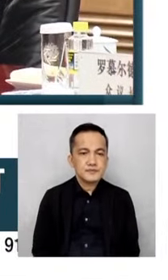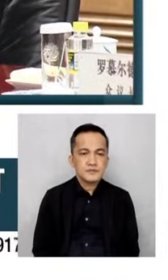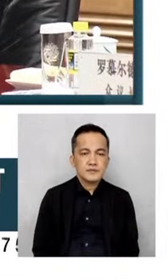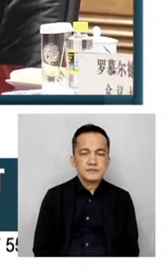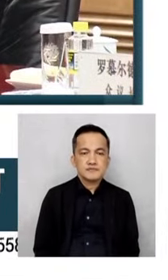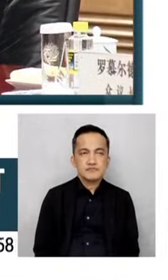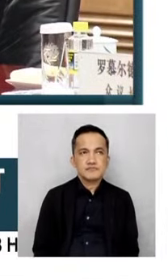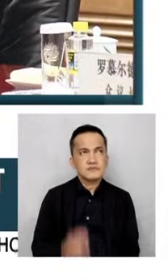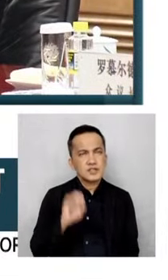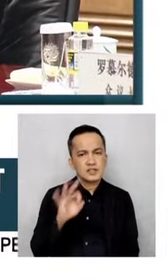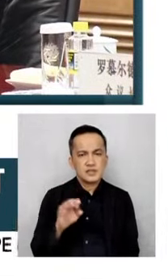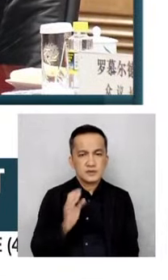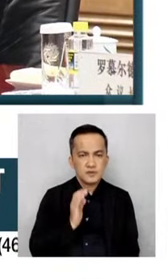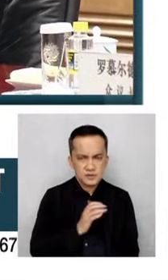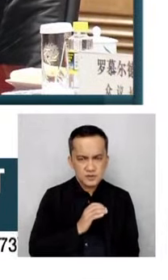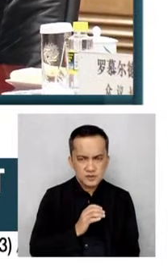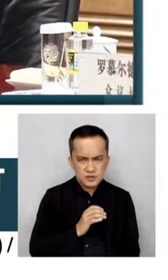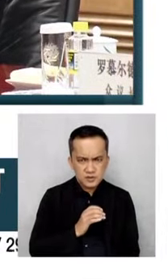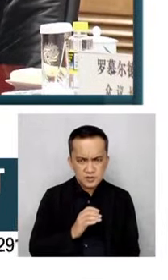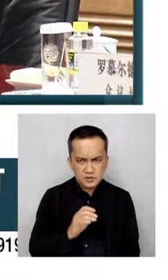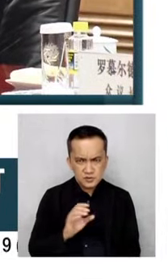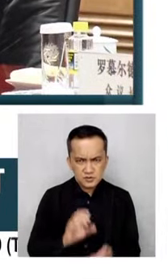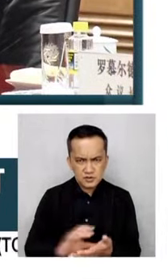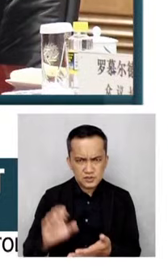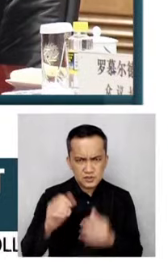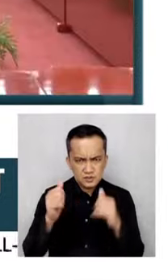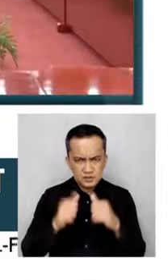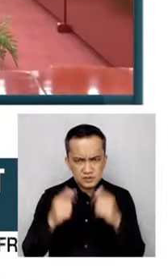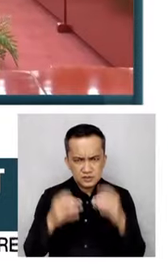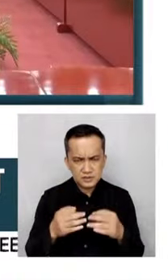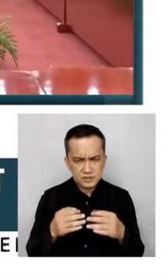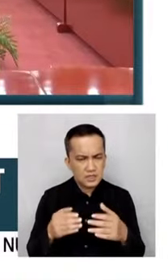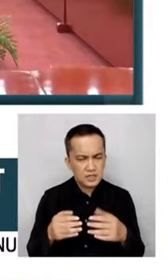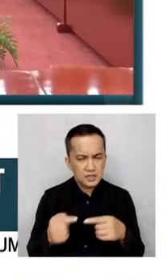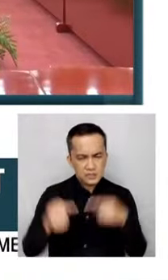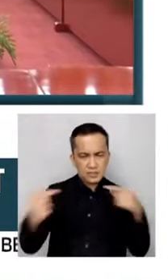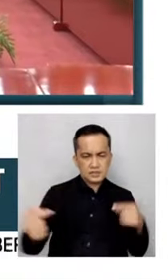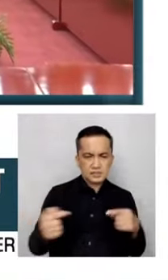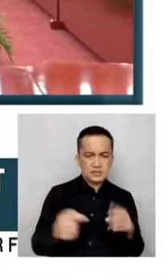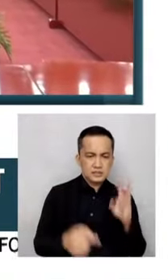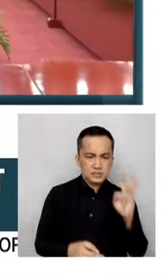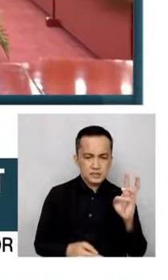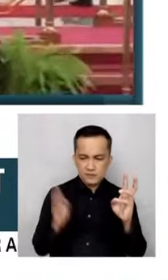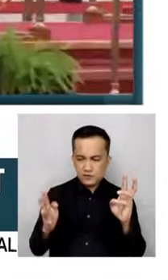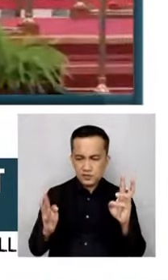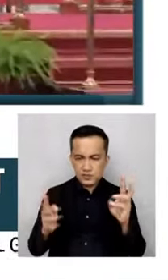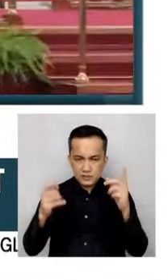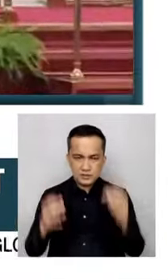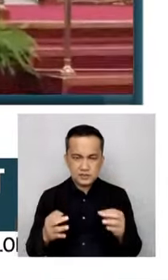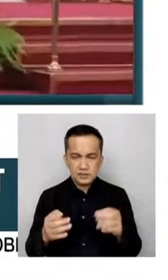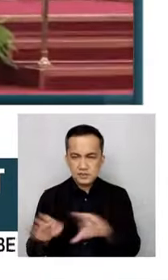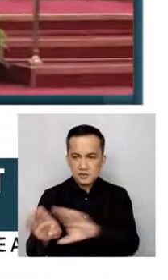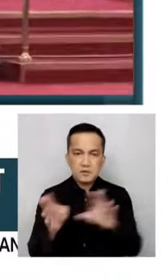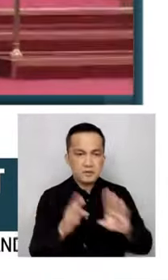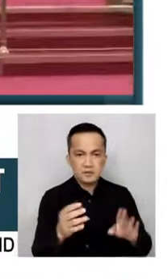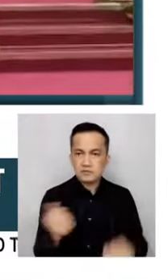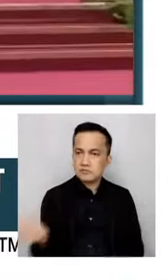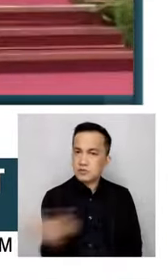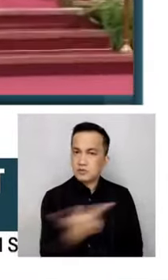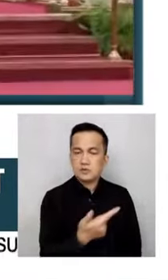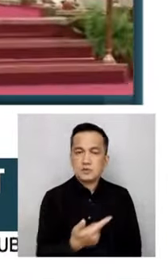a constitutional convention decides against the 60-40 rule and says that it's now open house for everyone, that